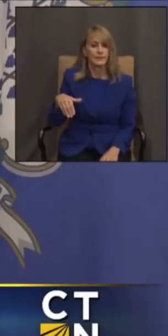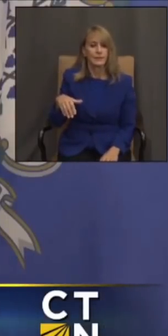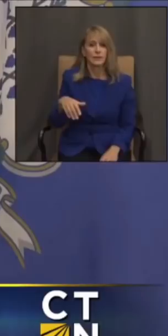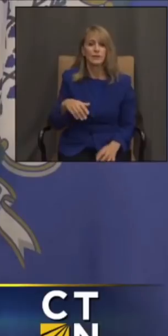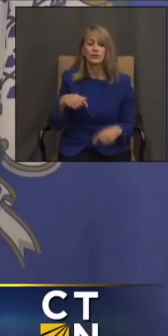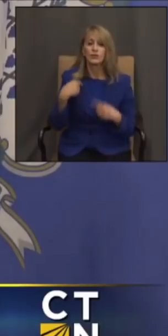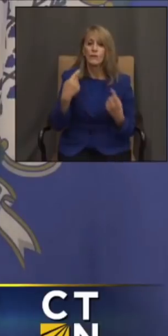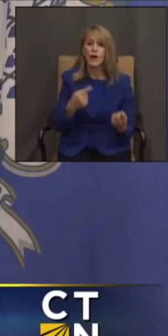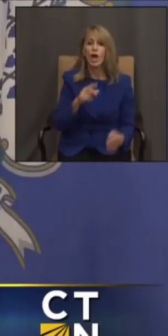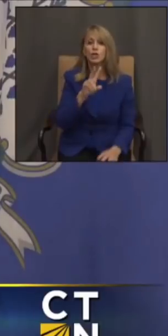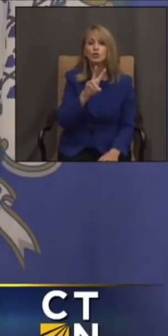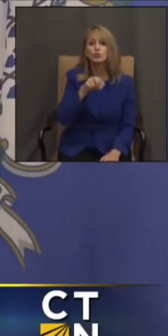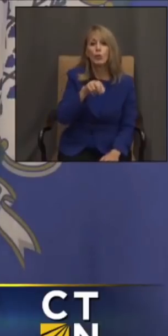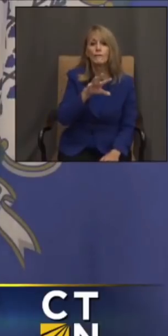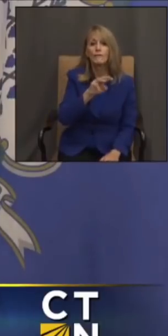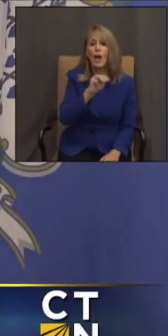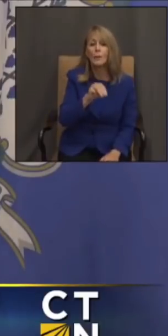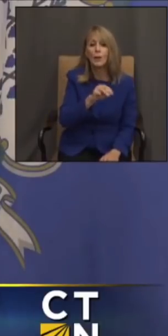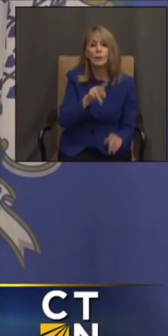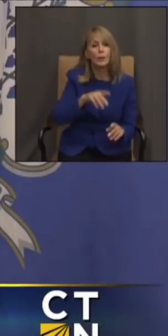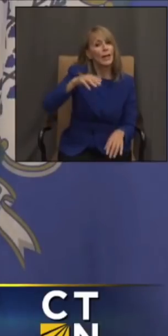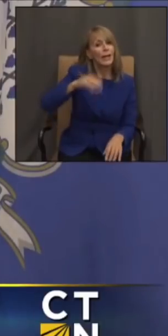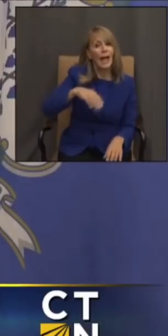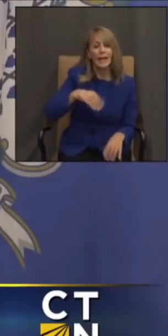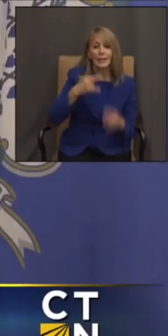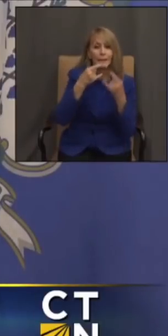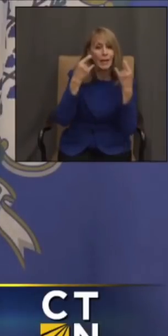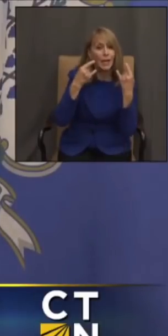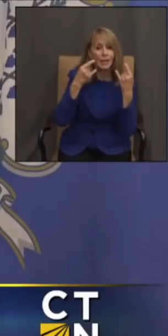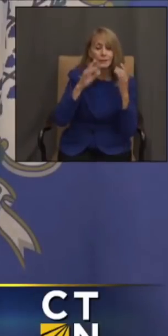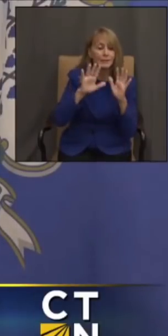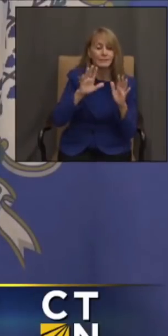who haven't been fully vaccinated. I think we'll be in a much stronger